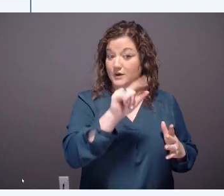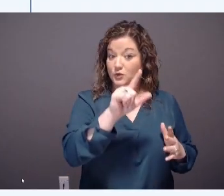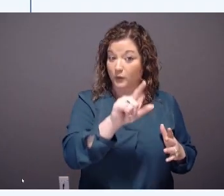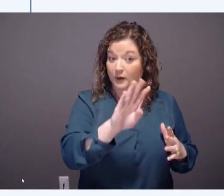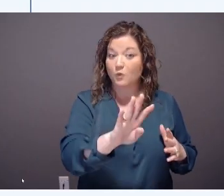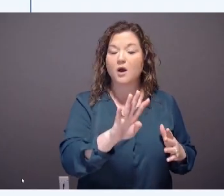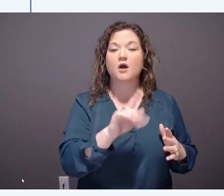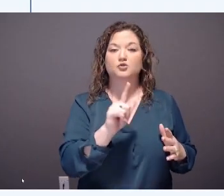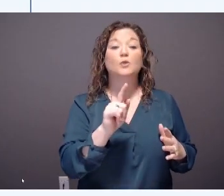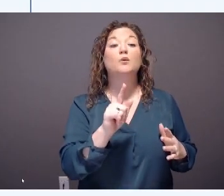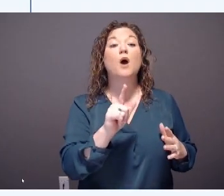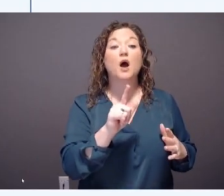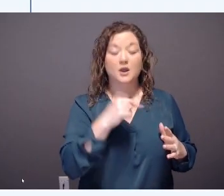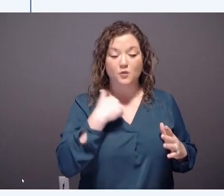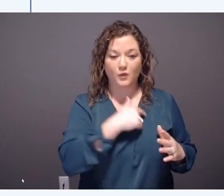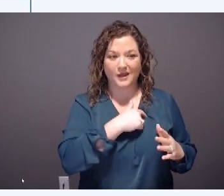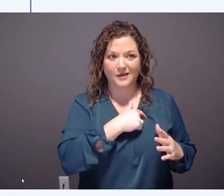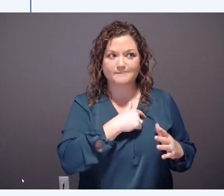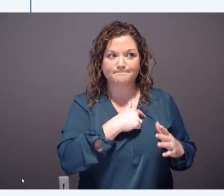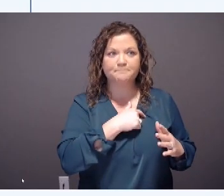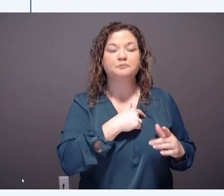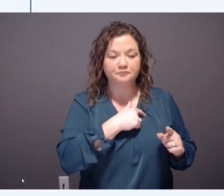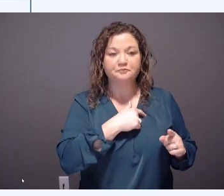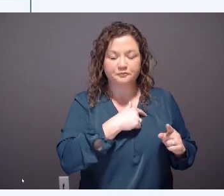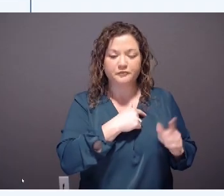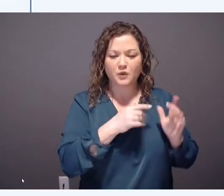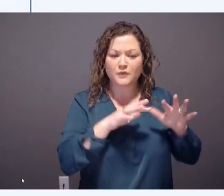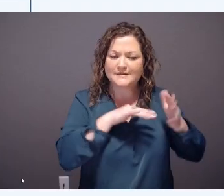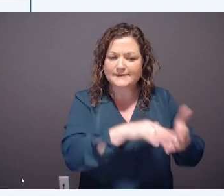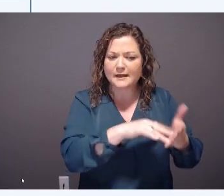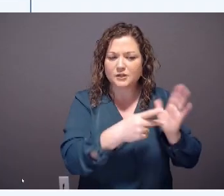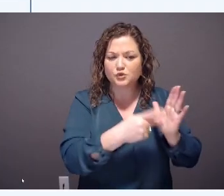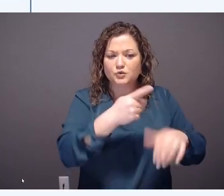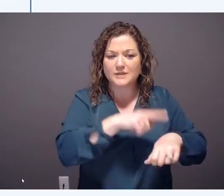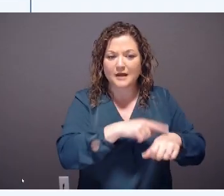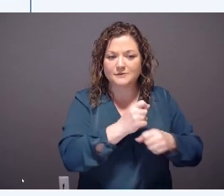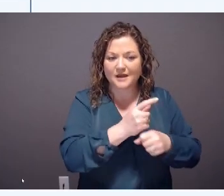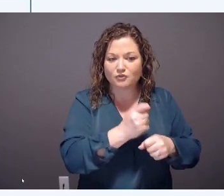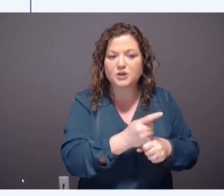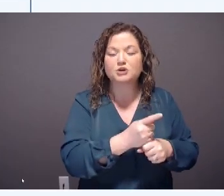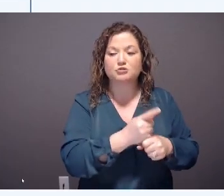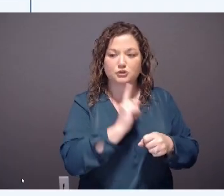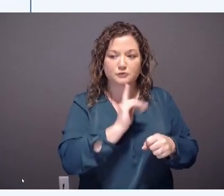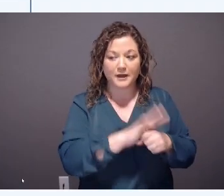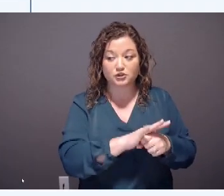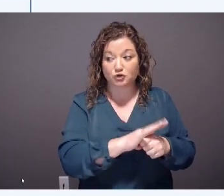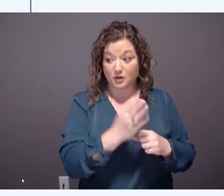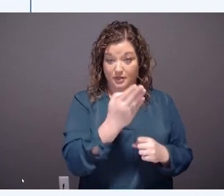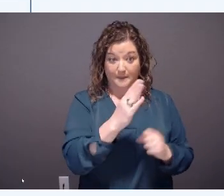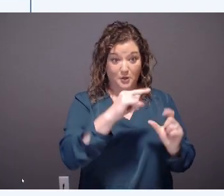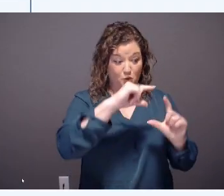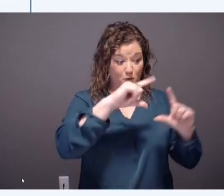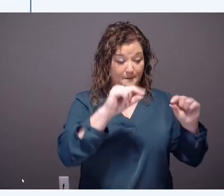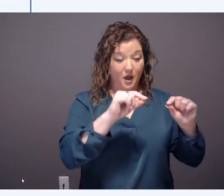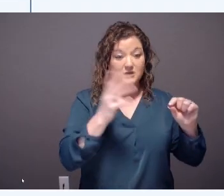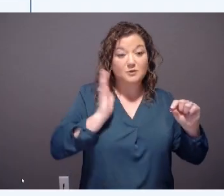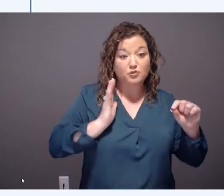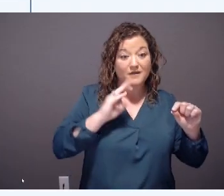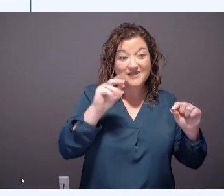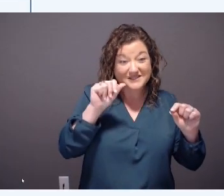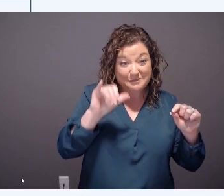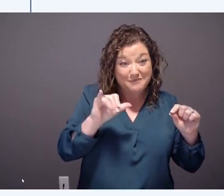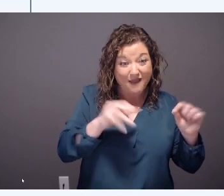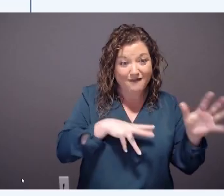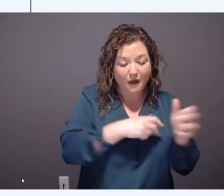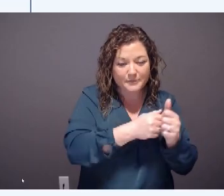dial in that fill date or that closure date. The box in the blue was from our previous update in May, so that the top line